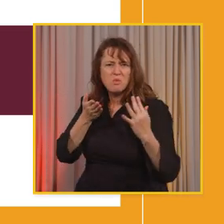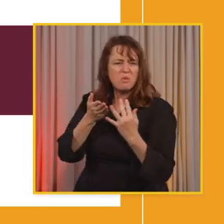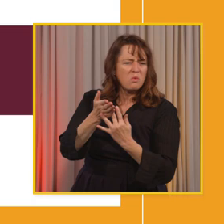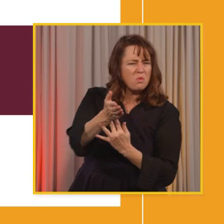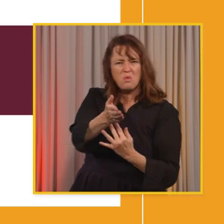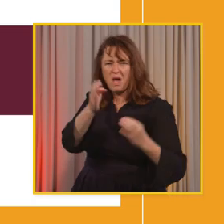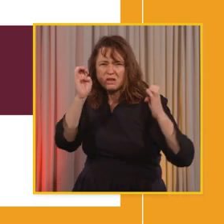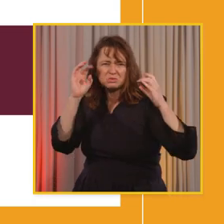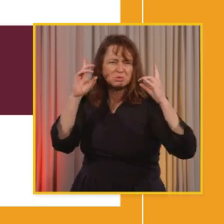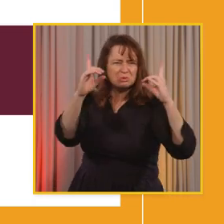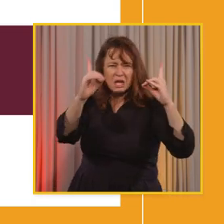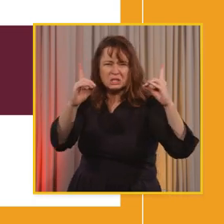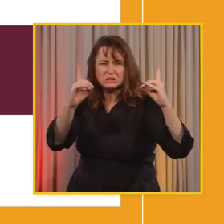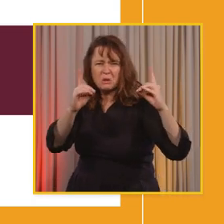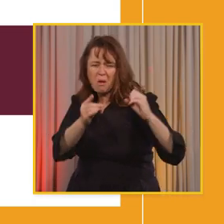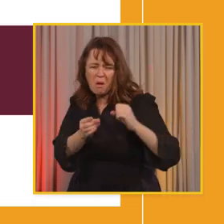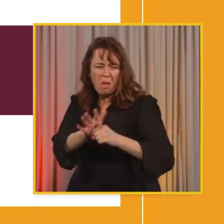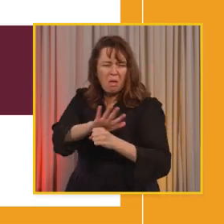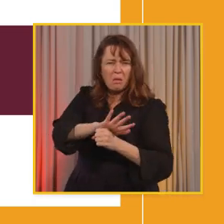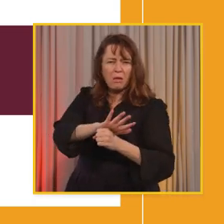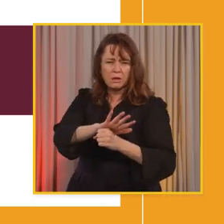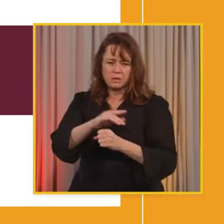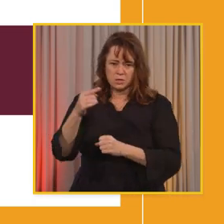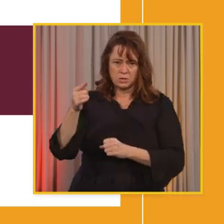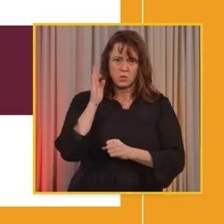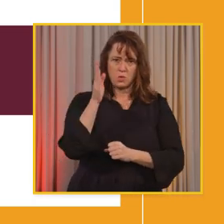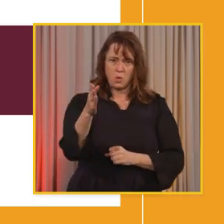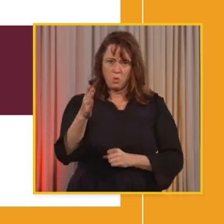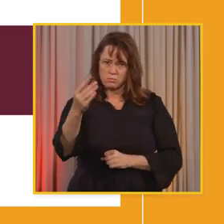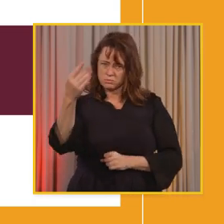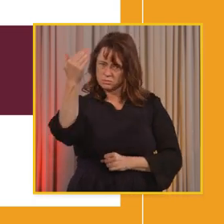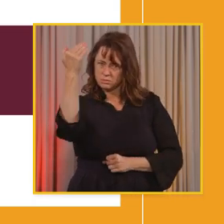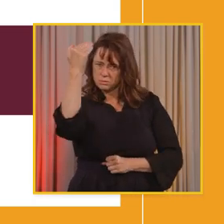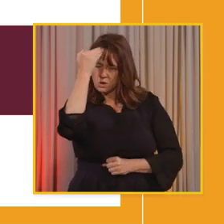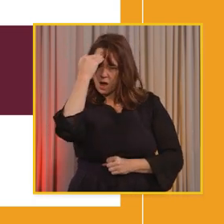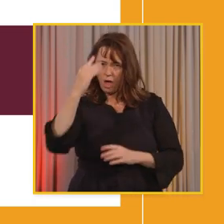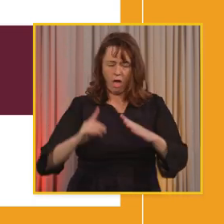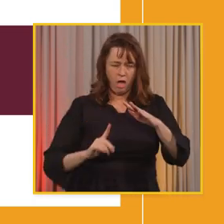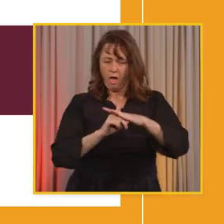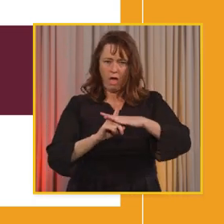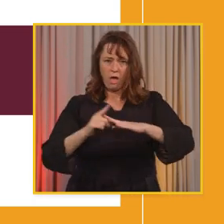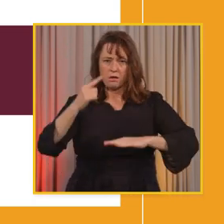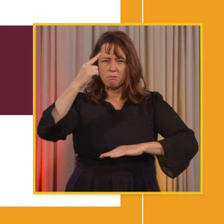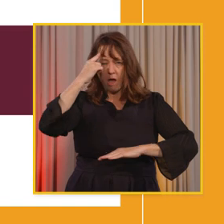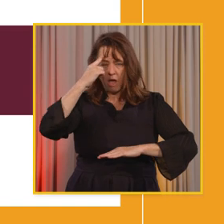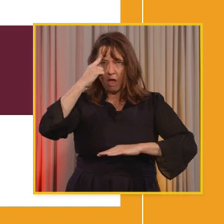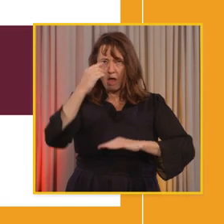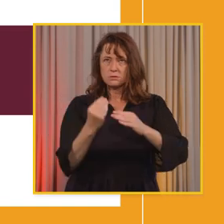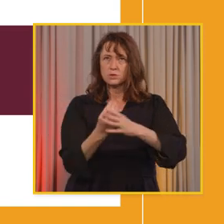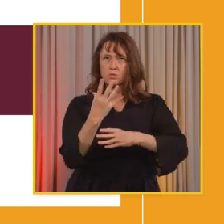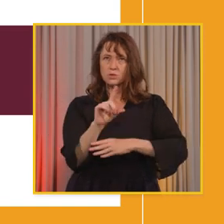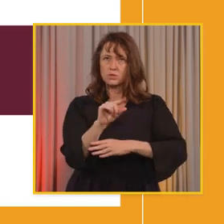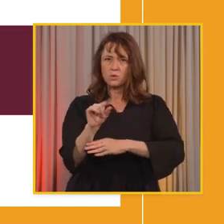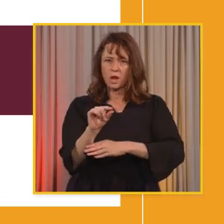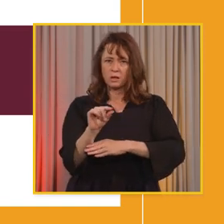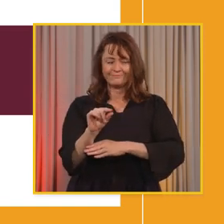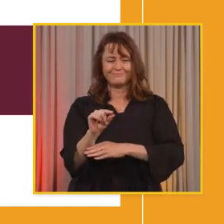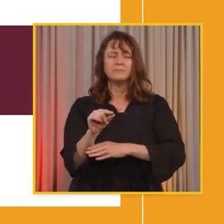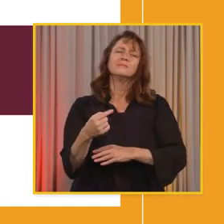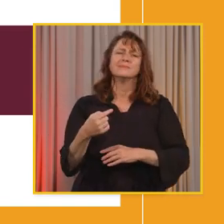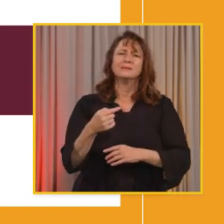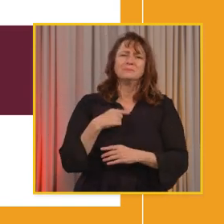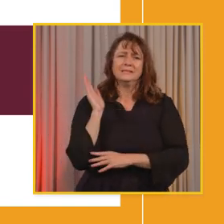virus and completed your education will be in the forefront of your mind every time you remember spring 2020. I only have 3 minutes to make this